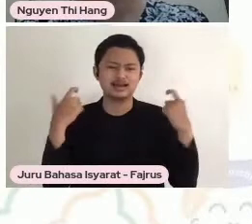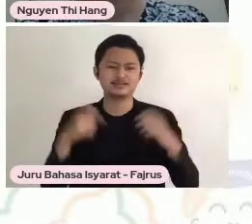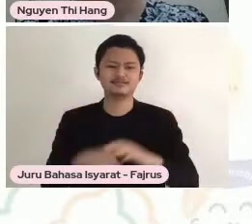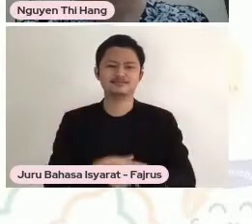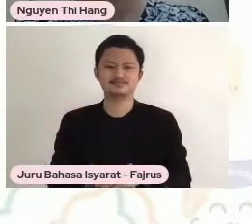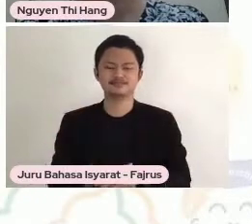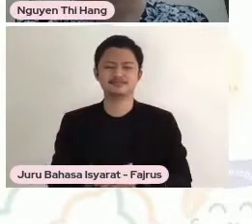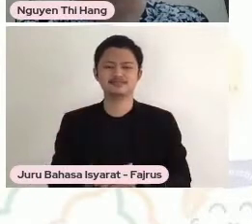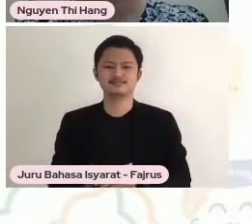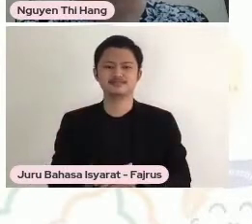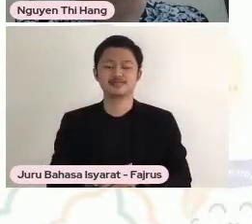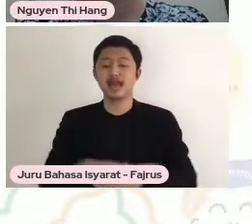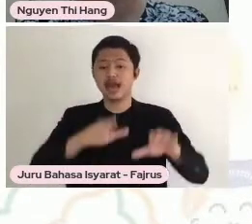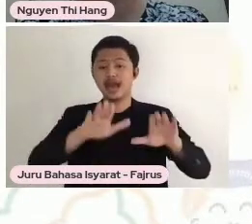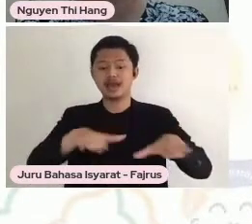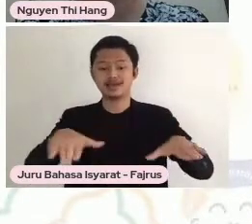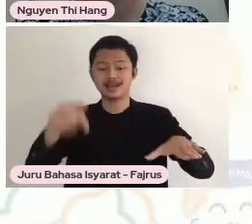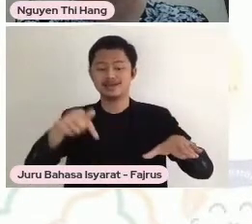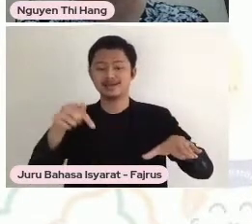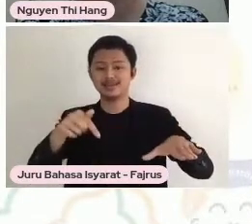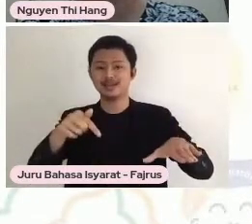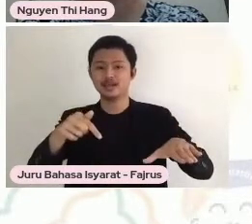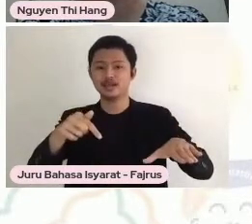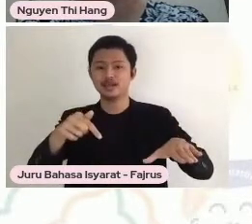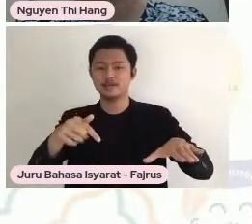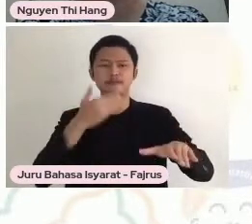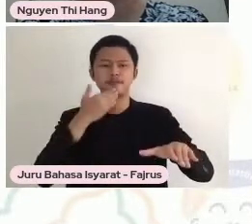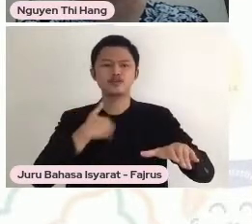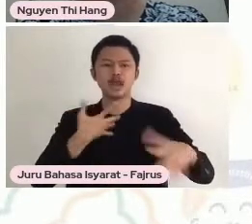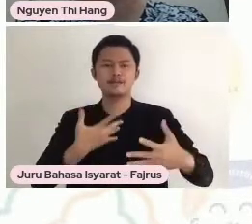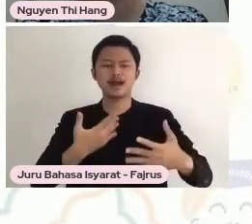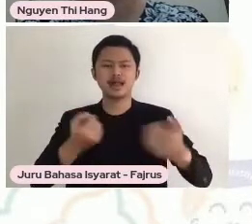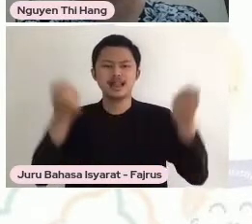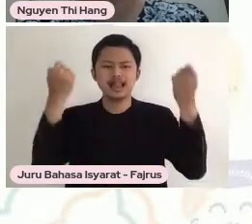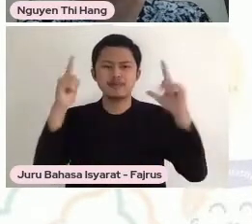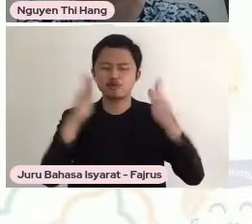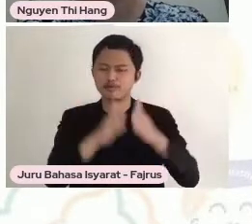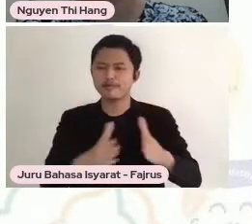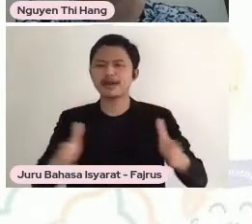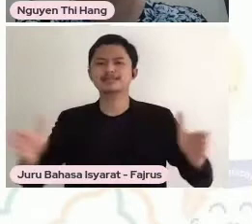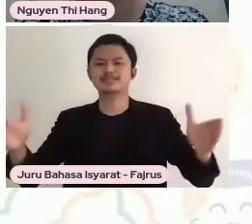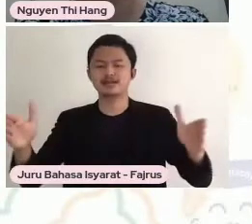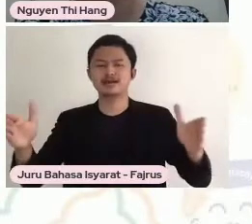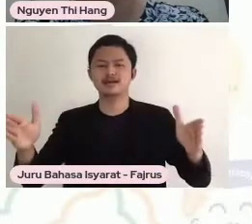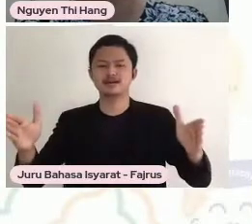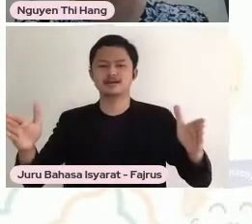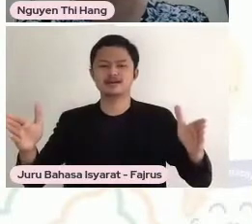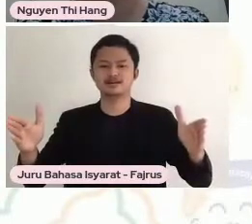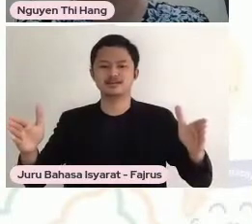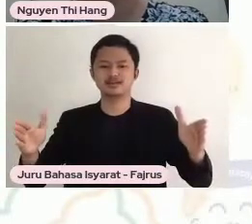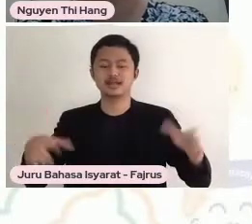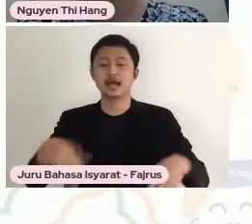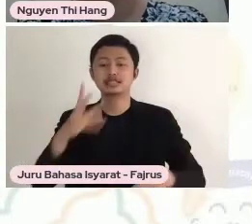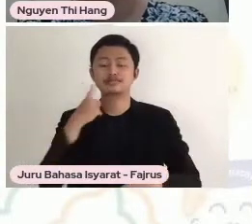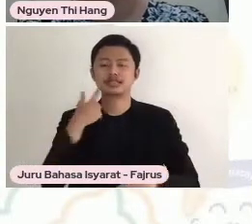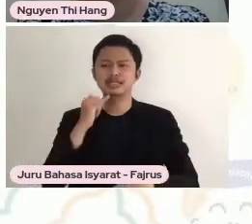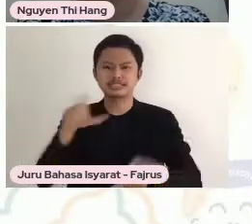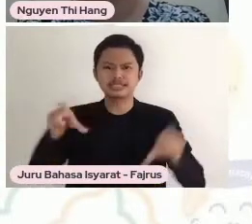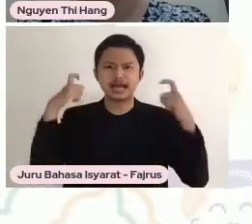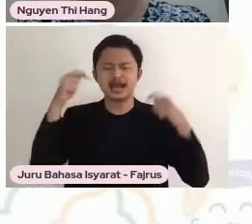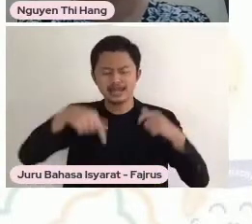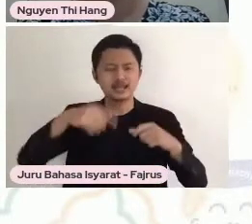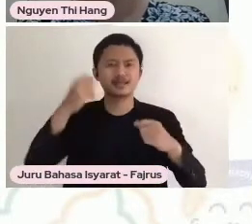all students have the longest Lunar Year holiday in history. Lunar